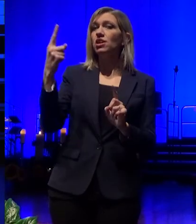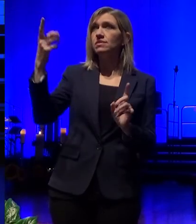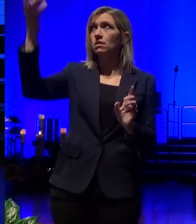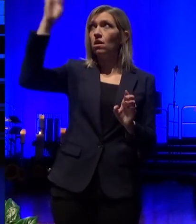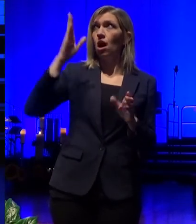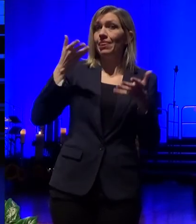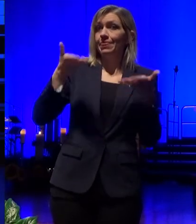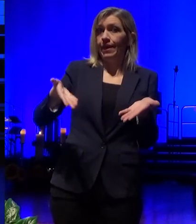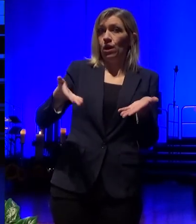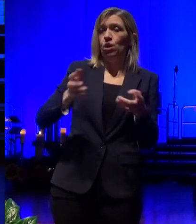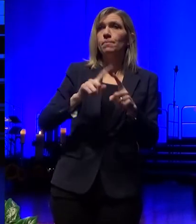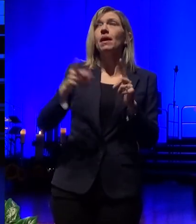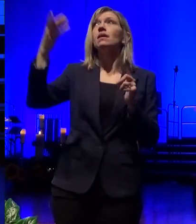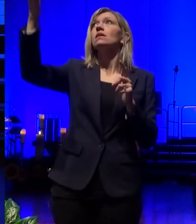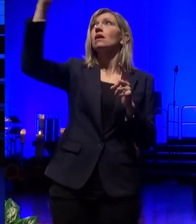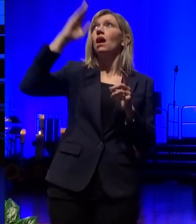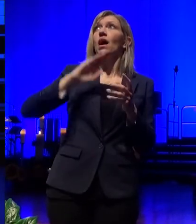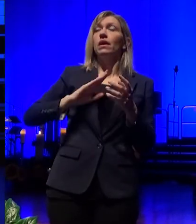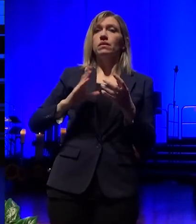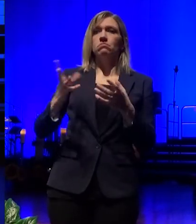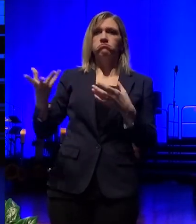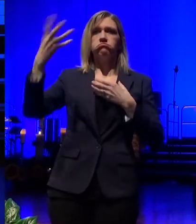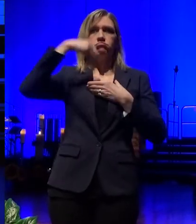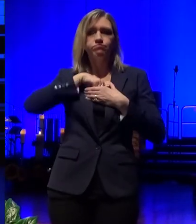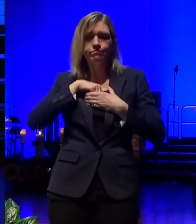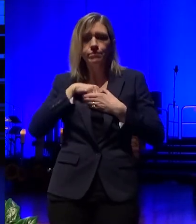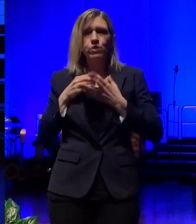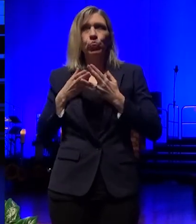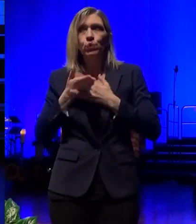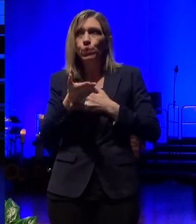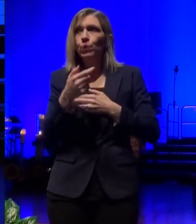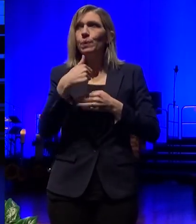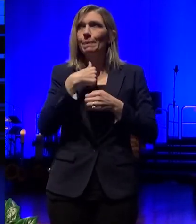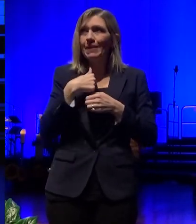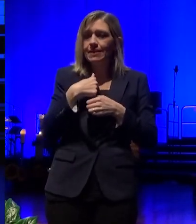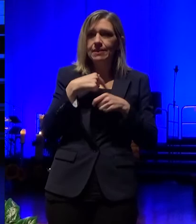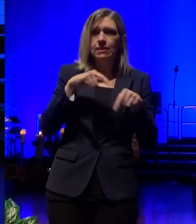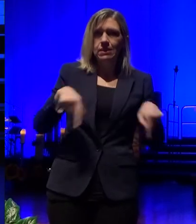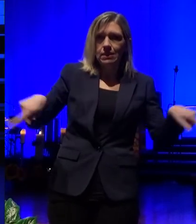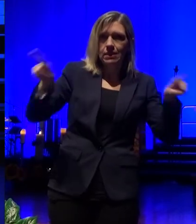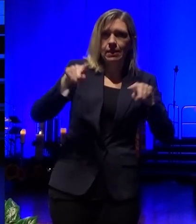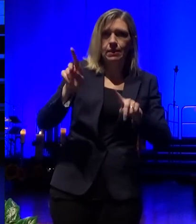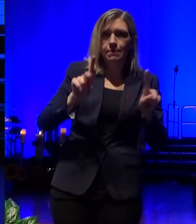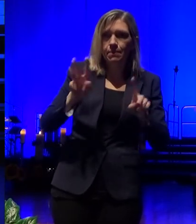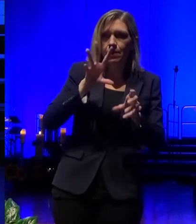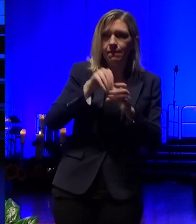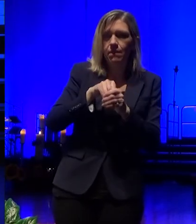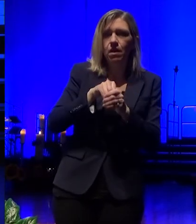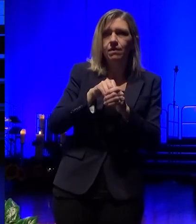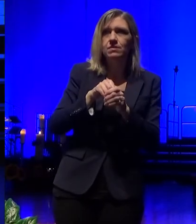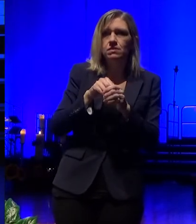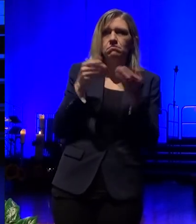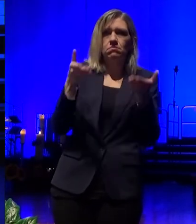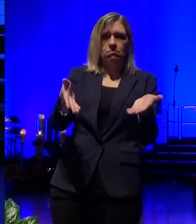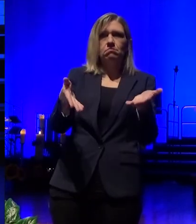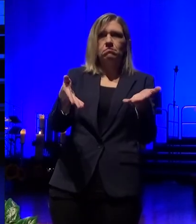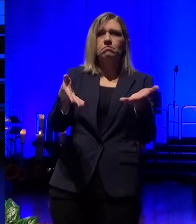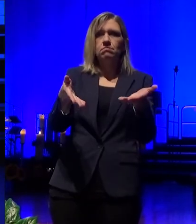that God through me and as everyone involved is